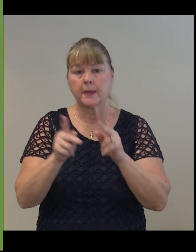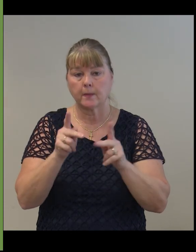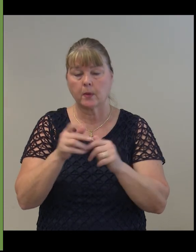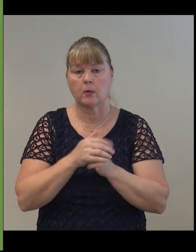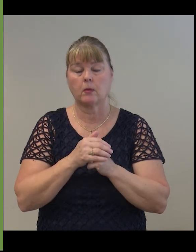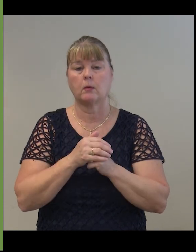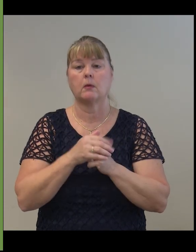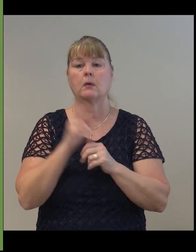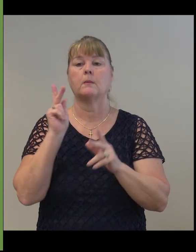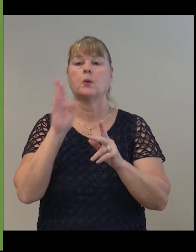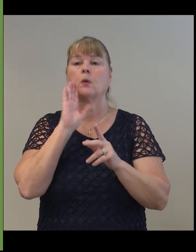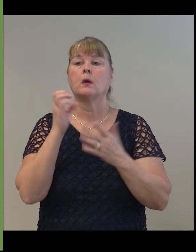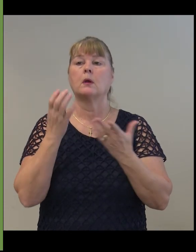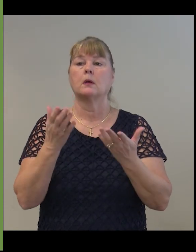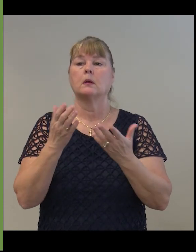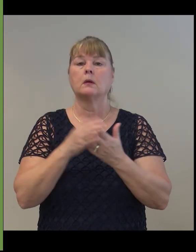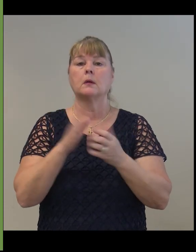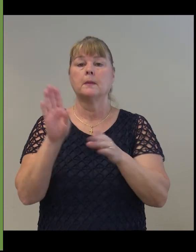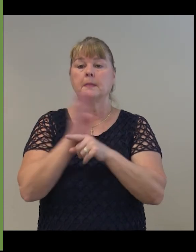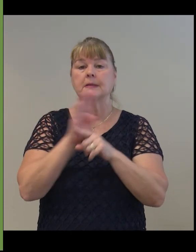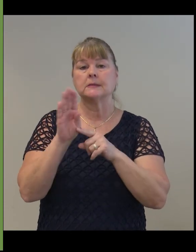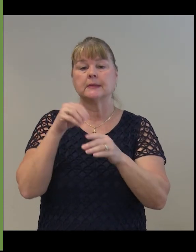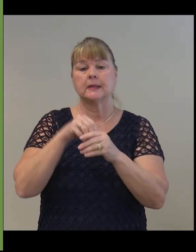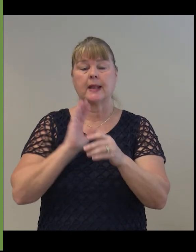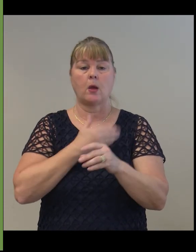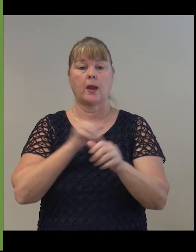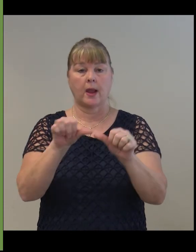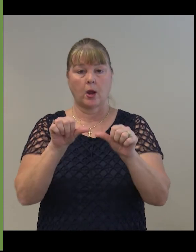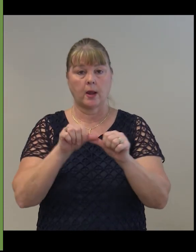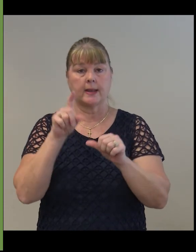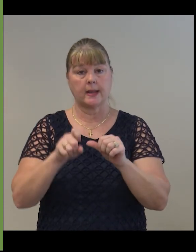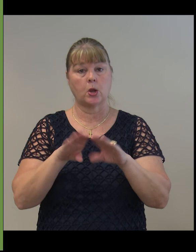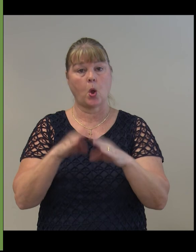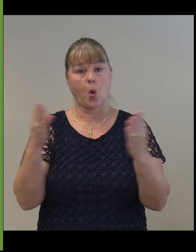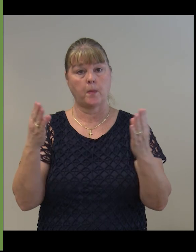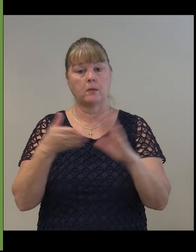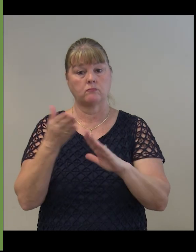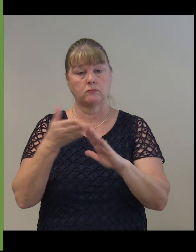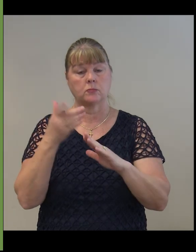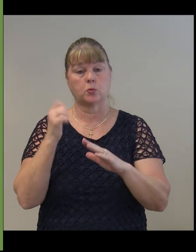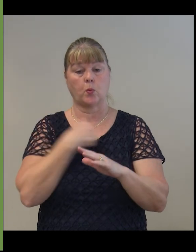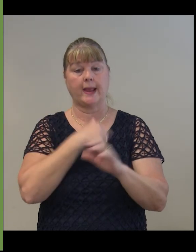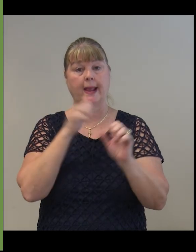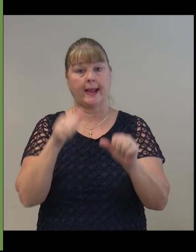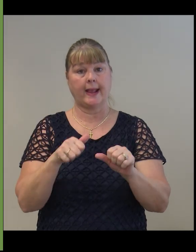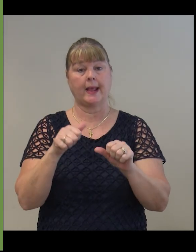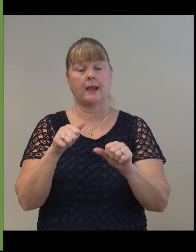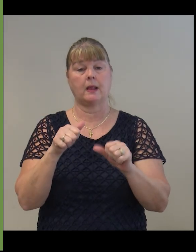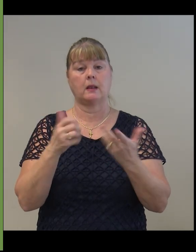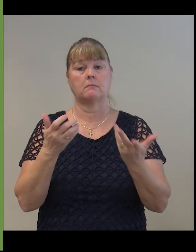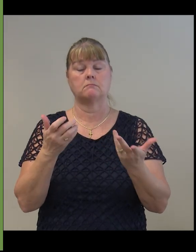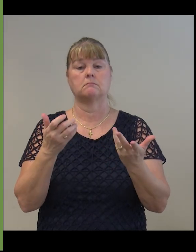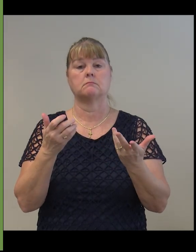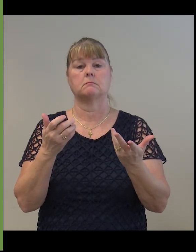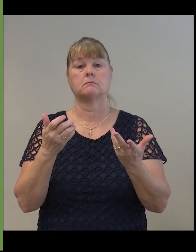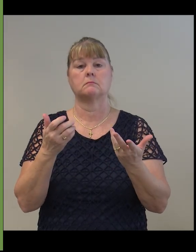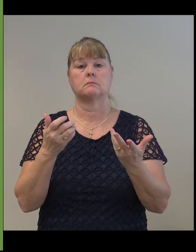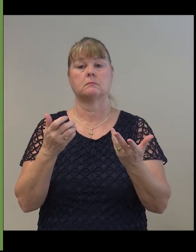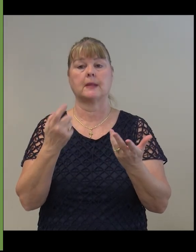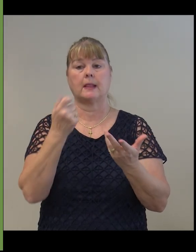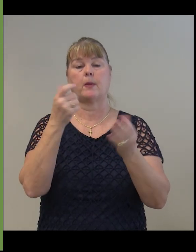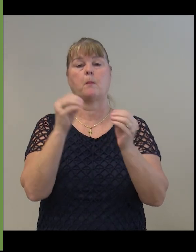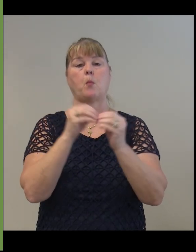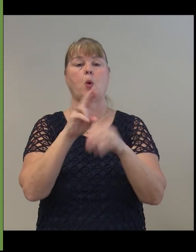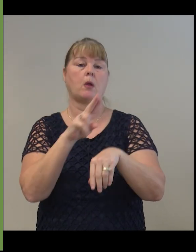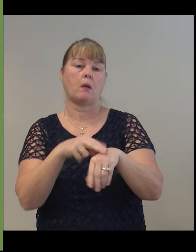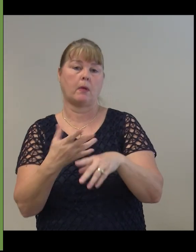store personnel. That's going to be businesses in our area that need to get back up and running so that we can be